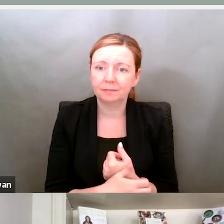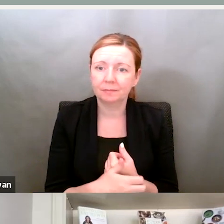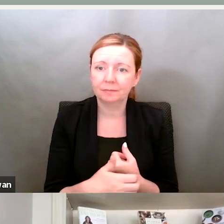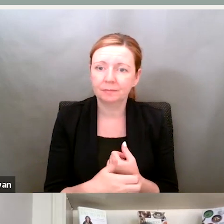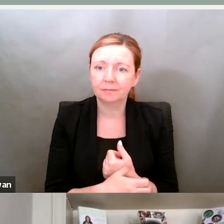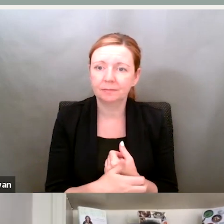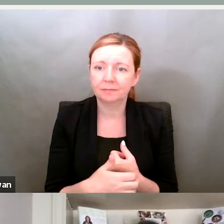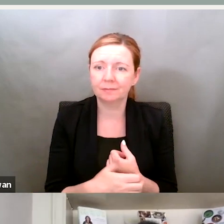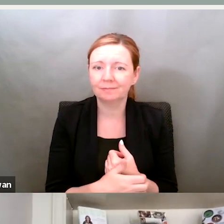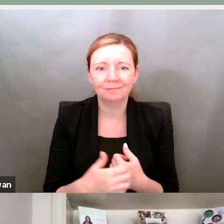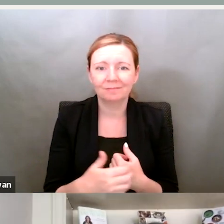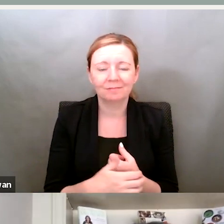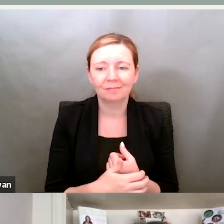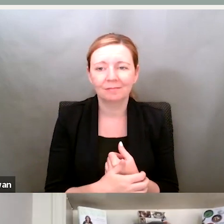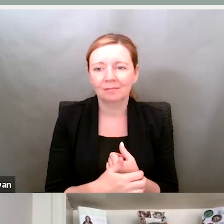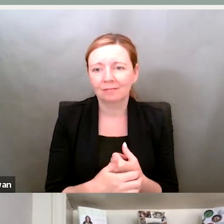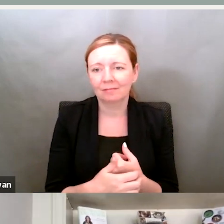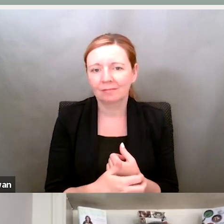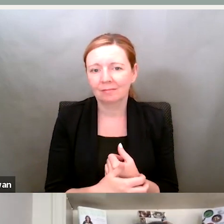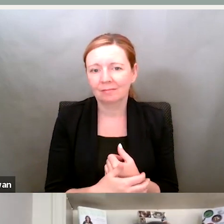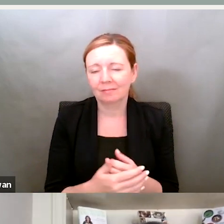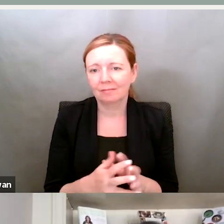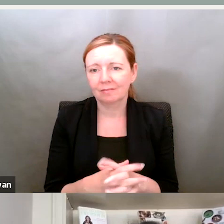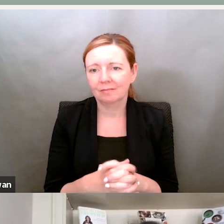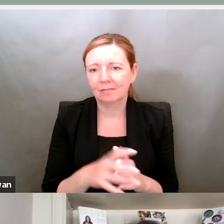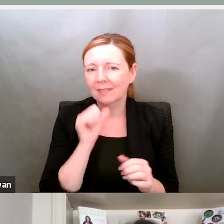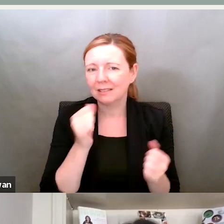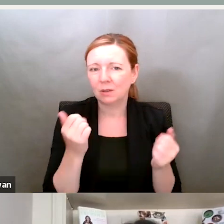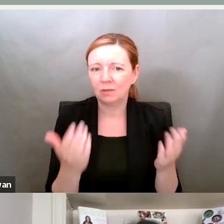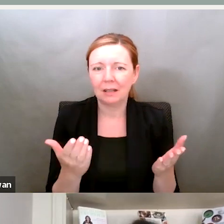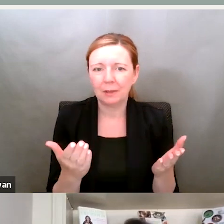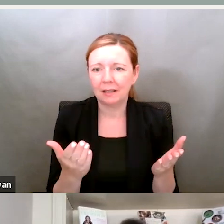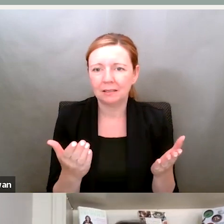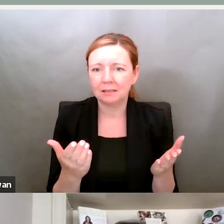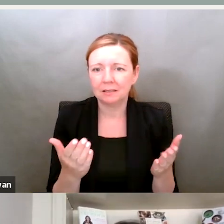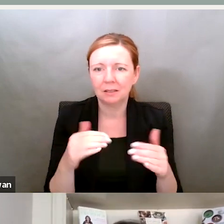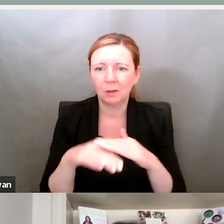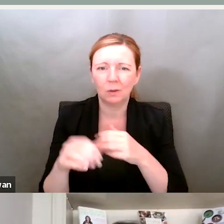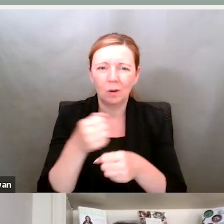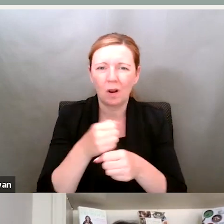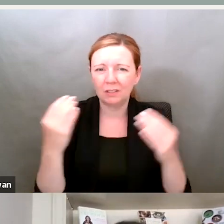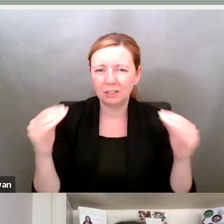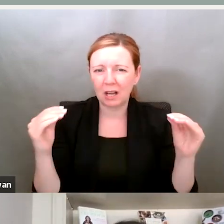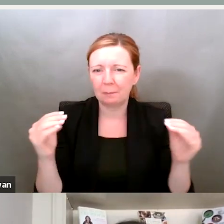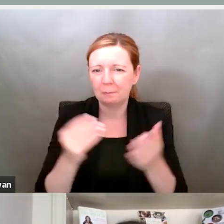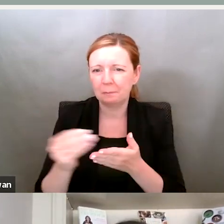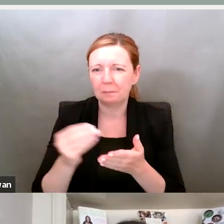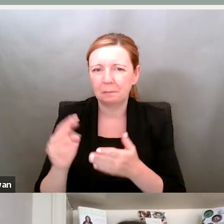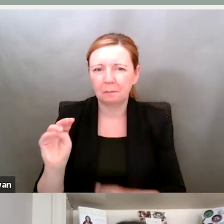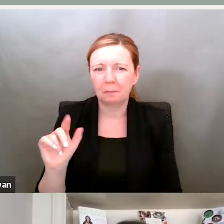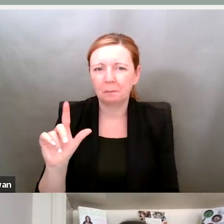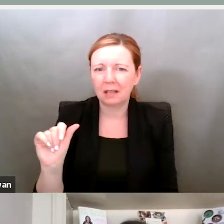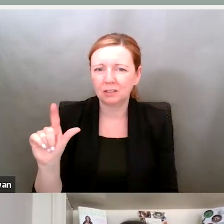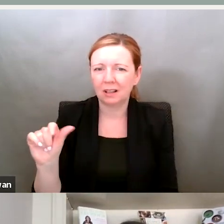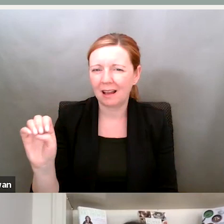is going into the coffee shop and getting like a matcha latte,